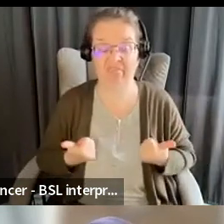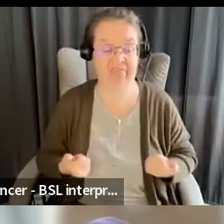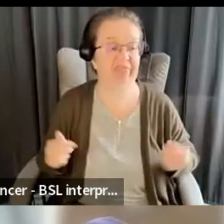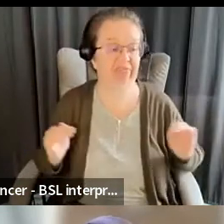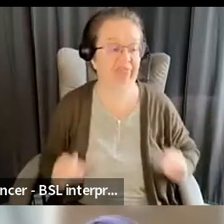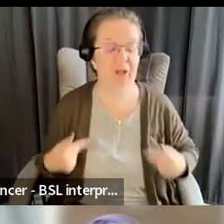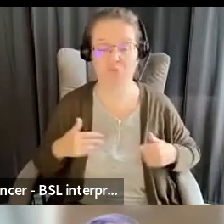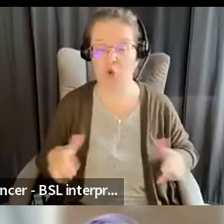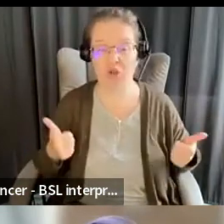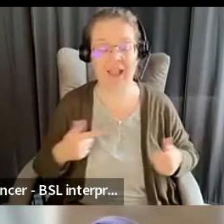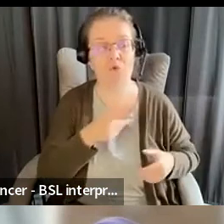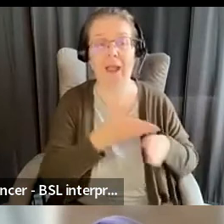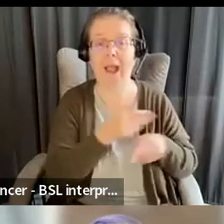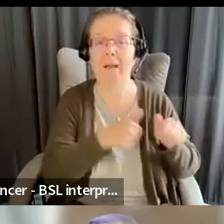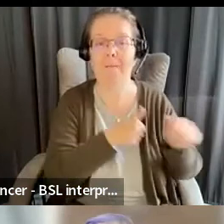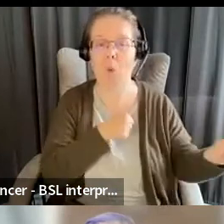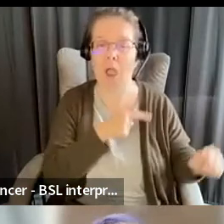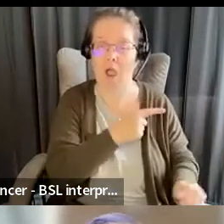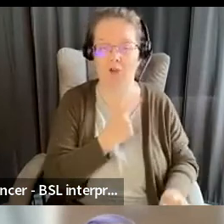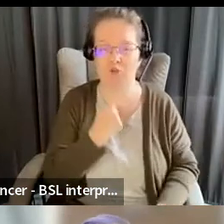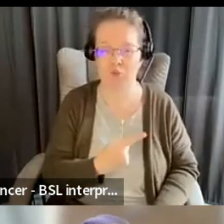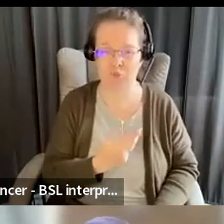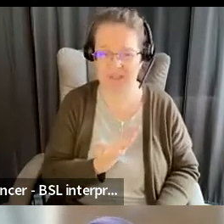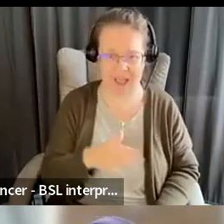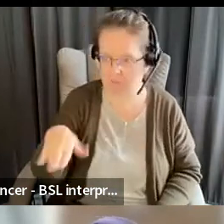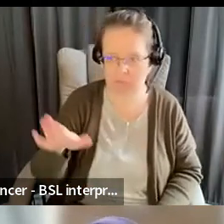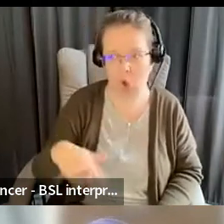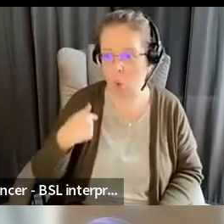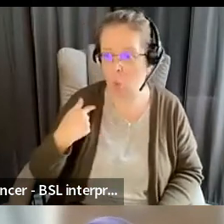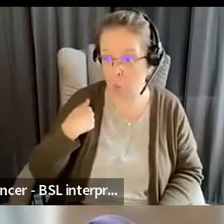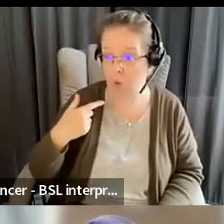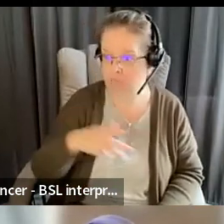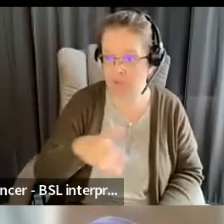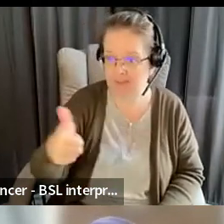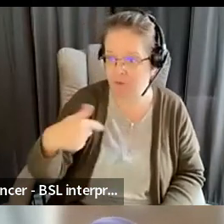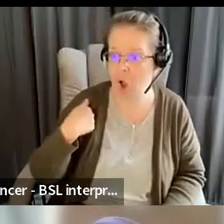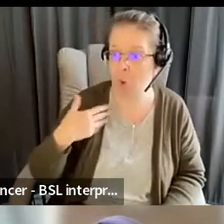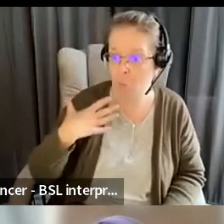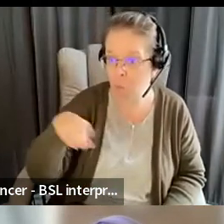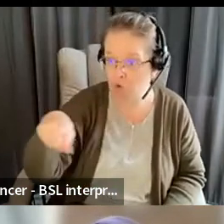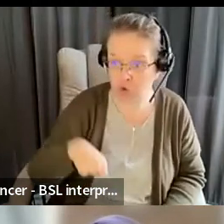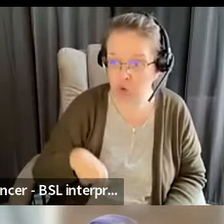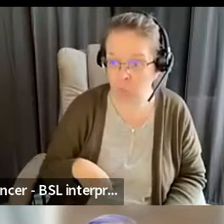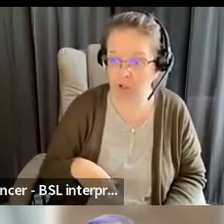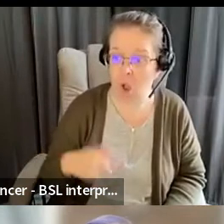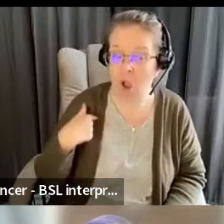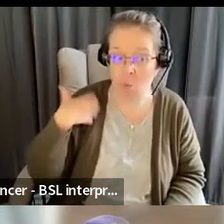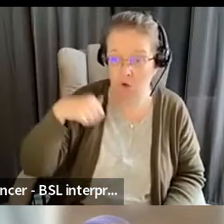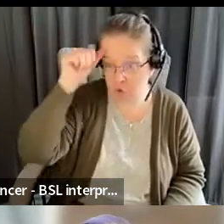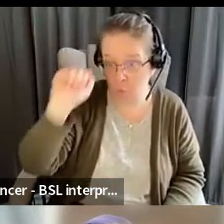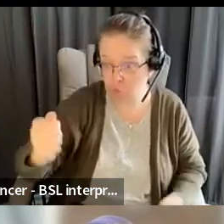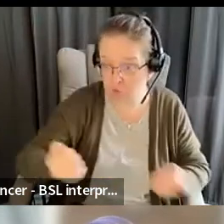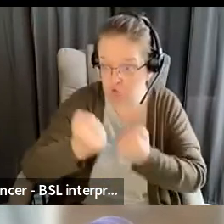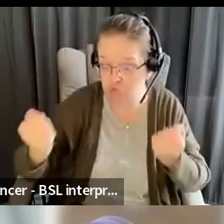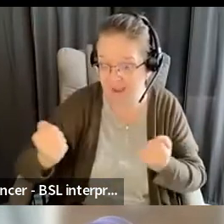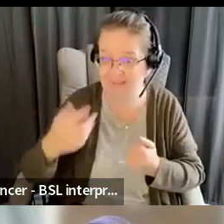employer, somebody quite kind of almost like prestigious to say, no, it's fine, we want to know, what are your strengths? What can you